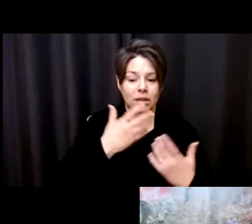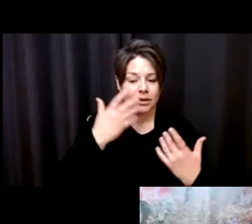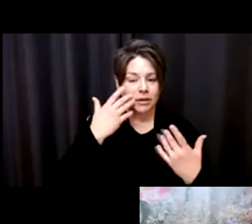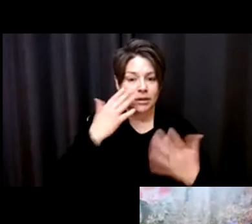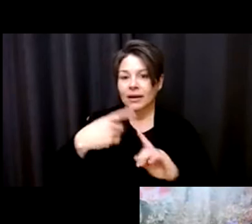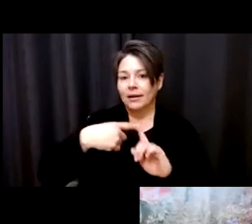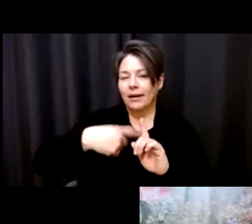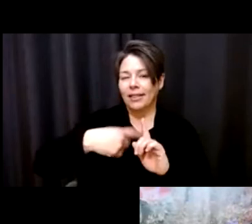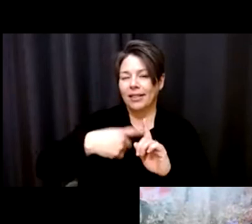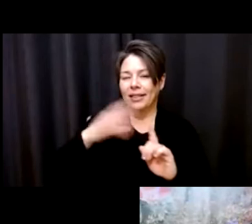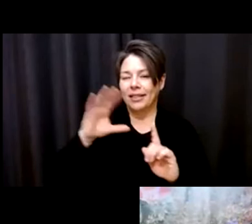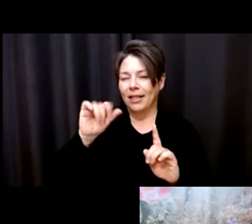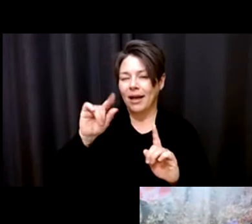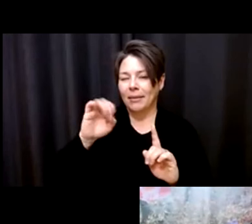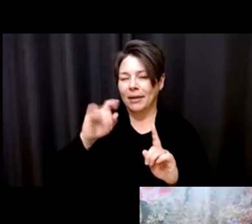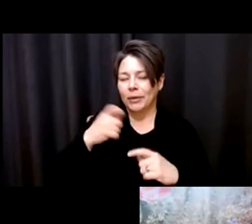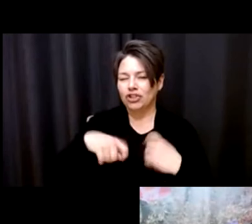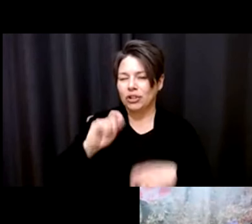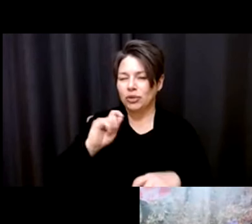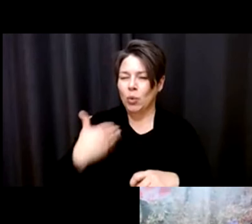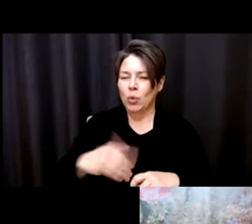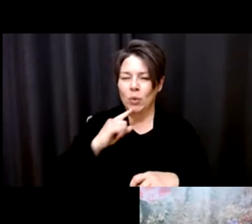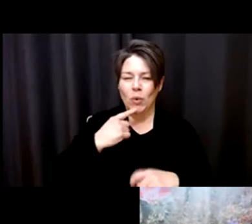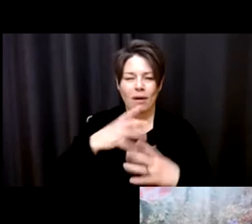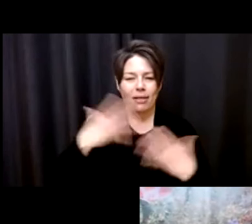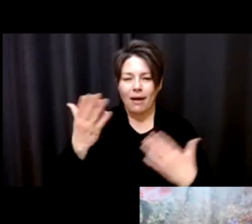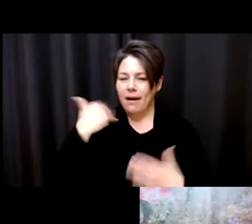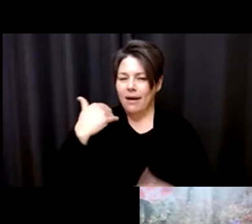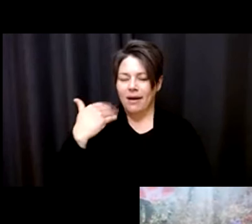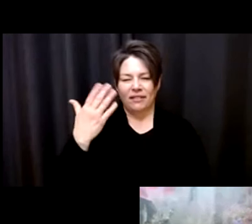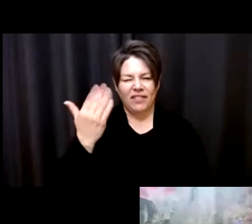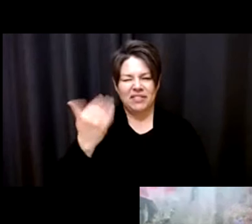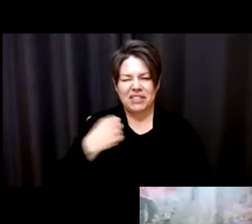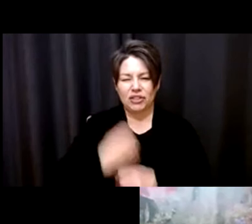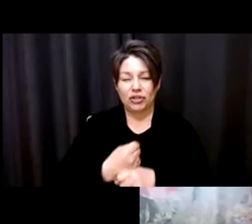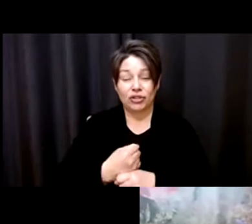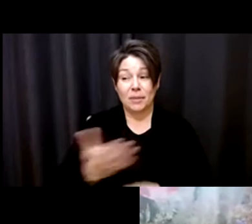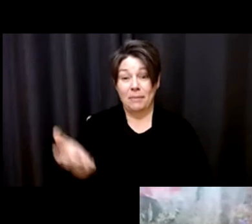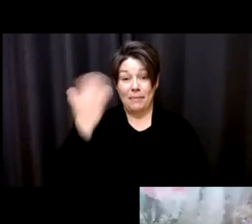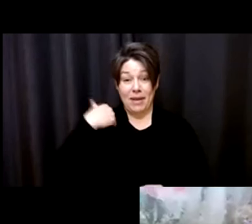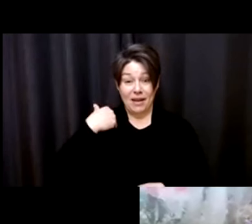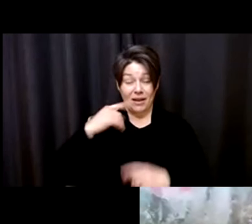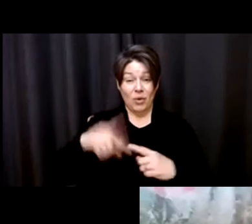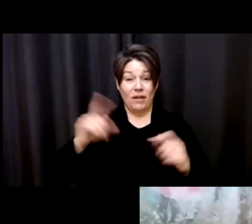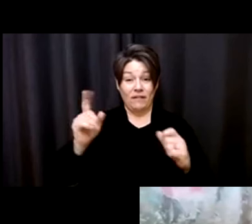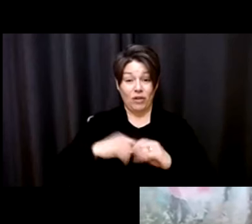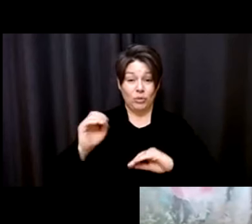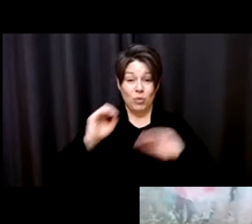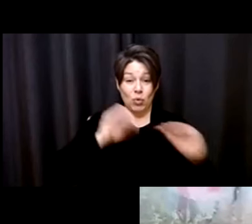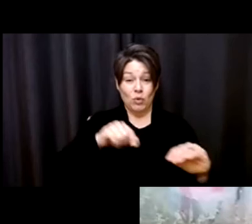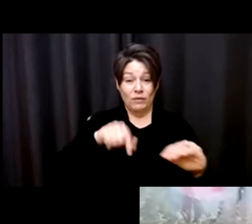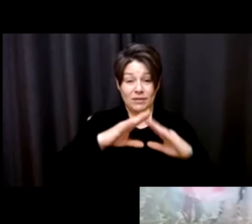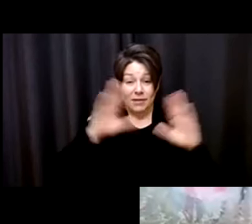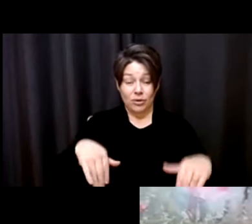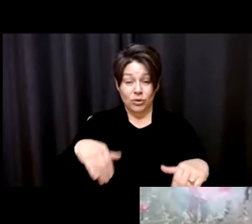climate has changed drastically in the last 15 years. When I look at pictures of our garden from when we first moved into this house